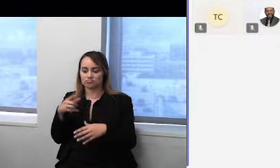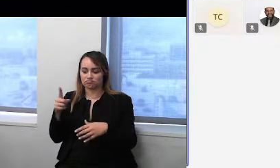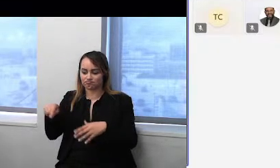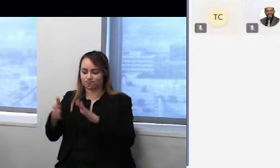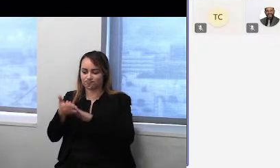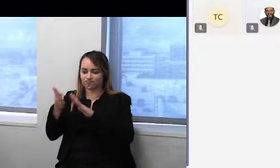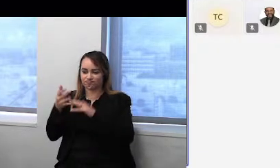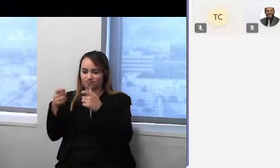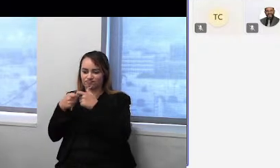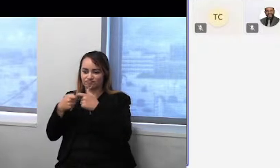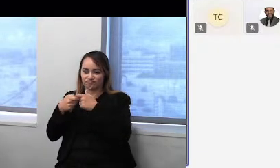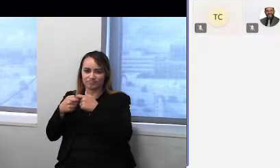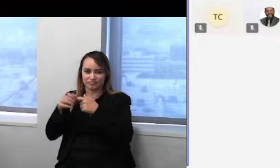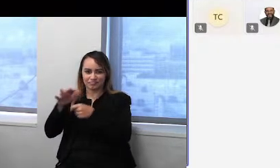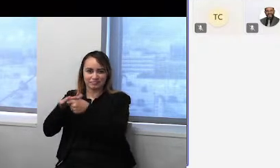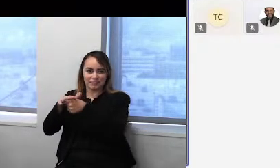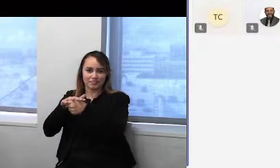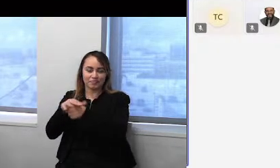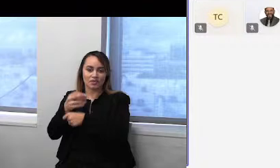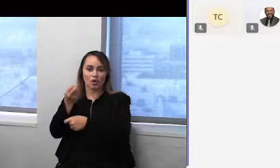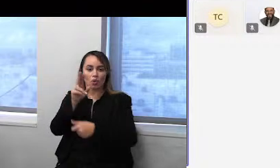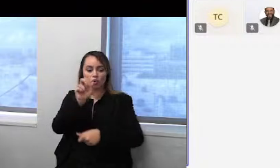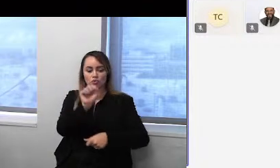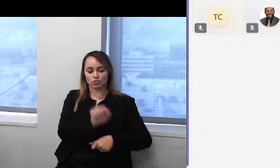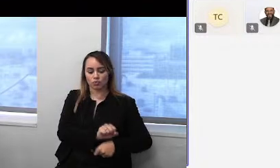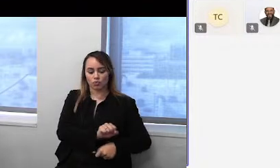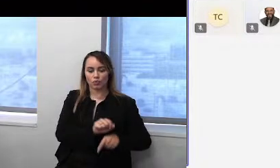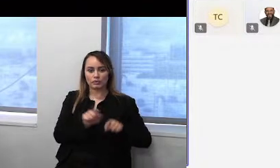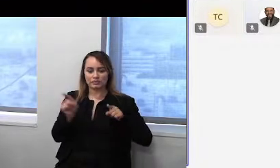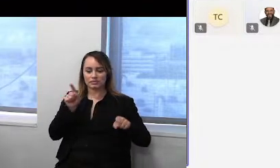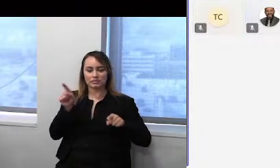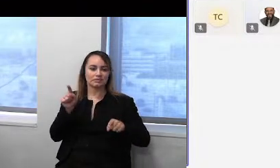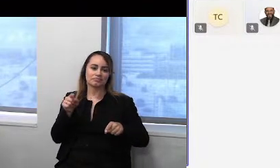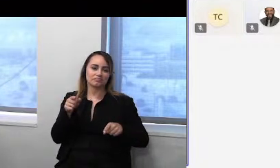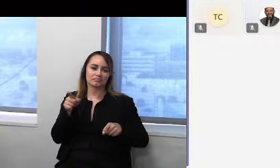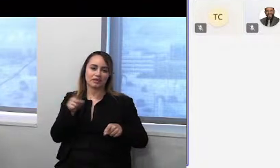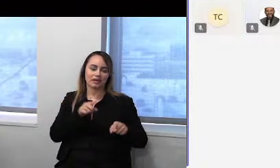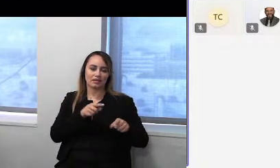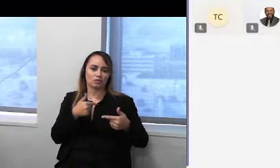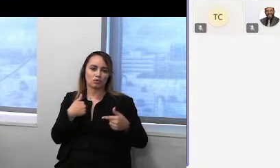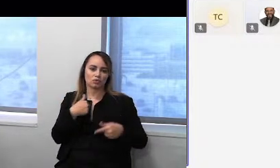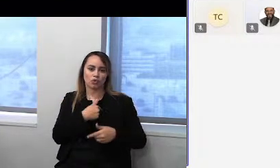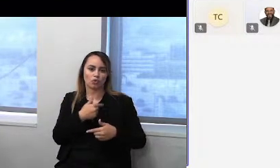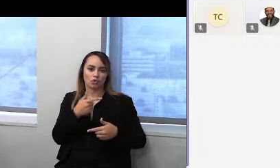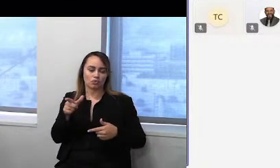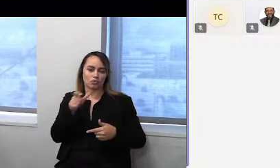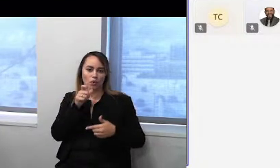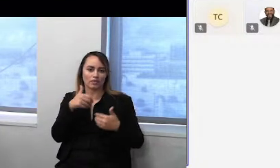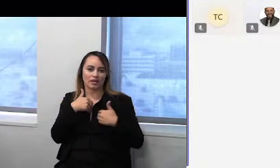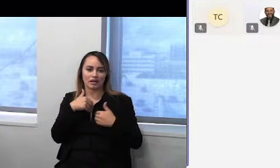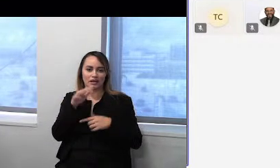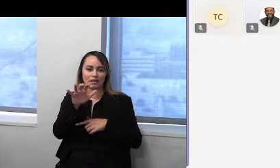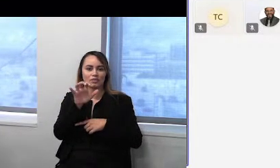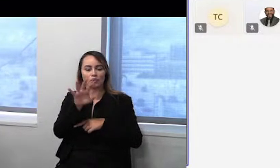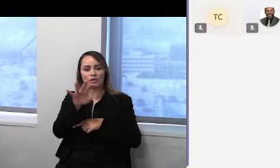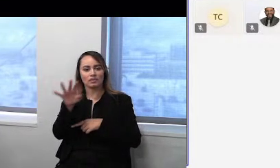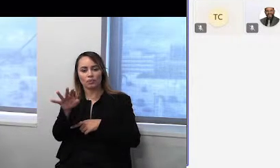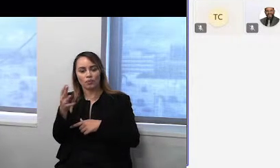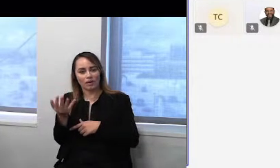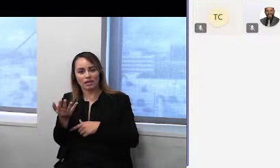have a 544 MVA transformer since 2018, if I'm not mistaken.